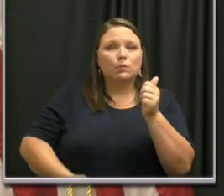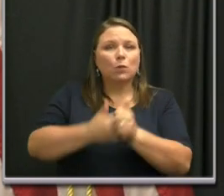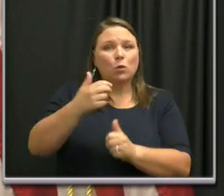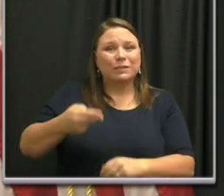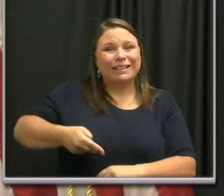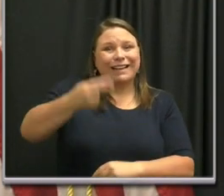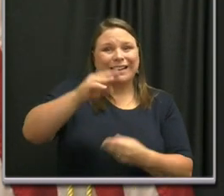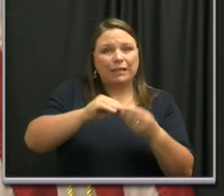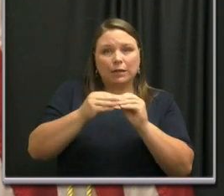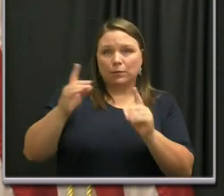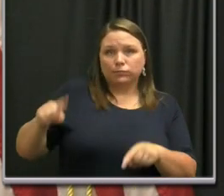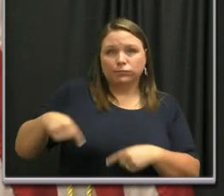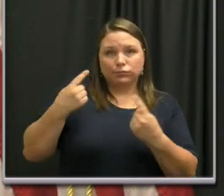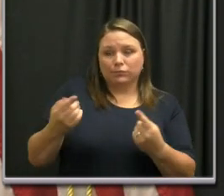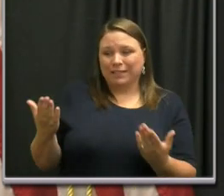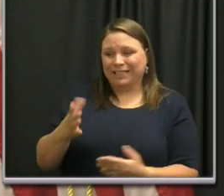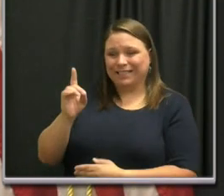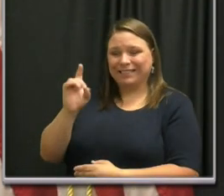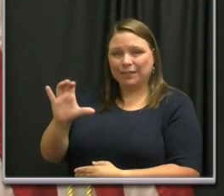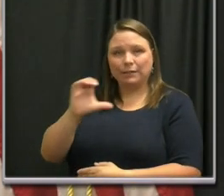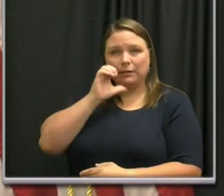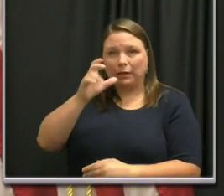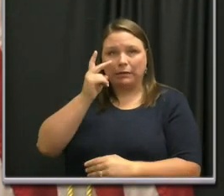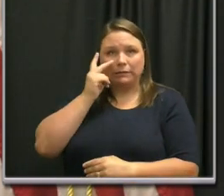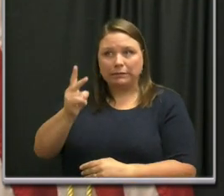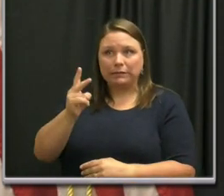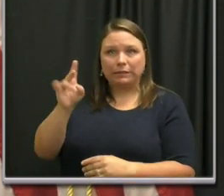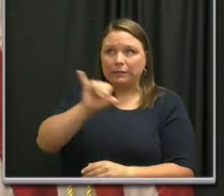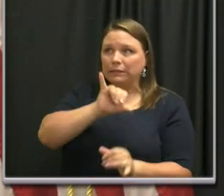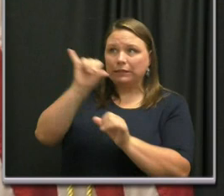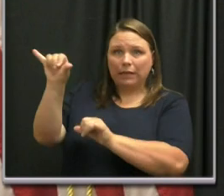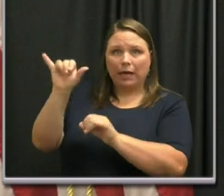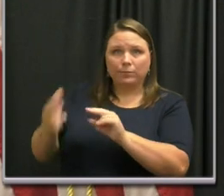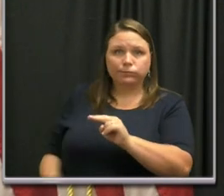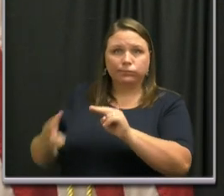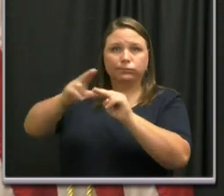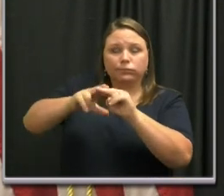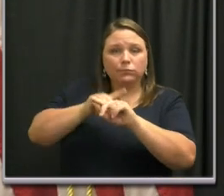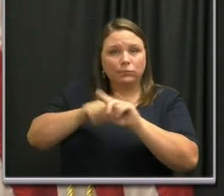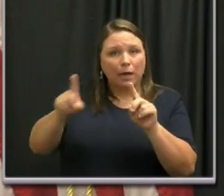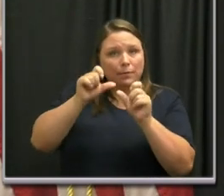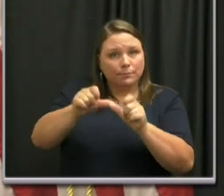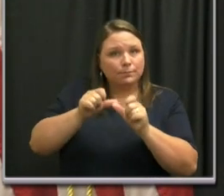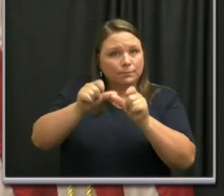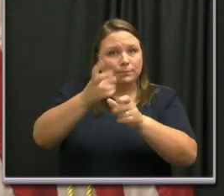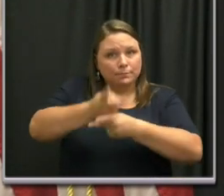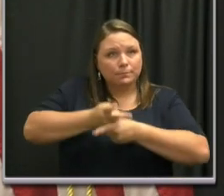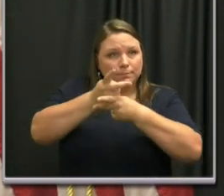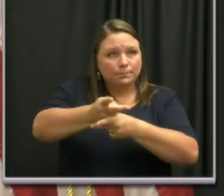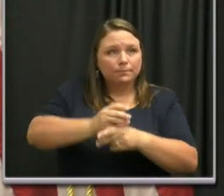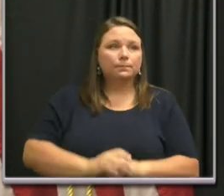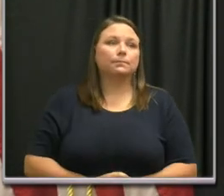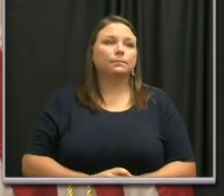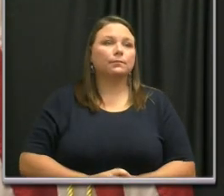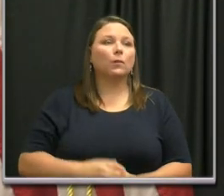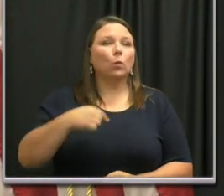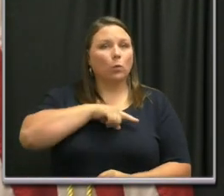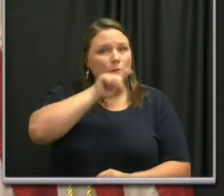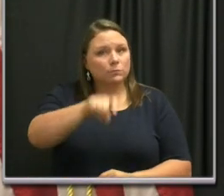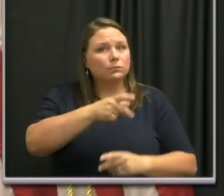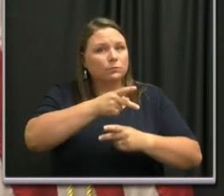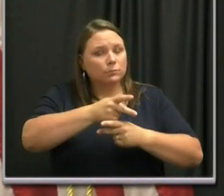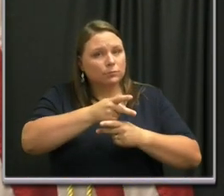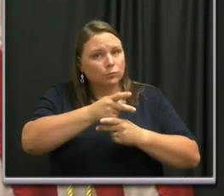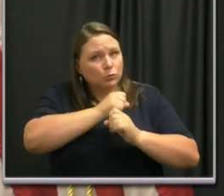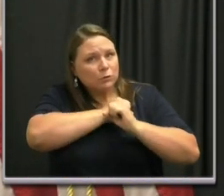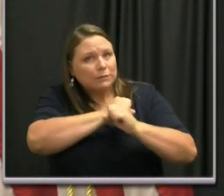date. Here in Davidson County, we've not seen a similar spike, but we must proceed with caution to protect our